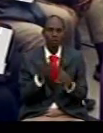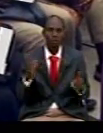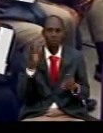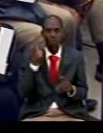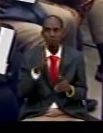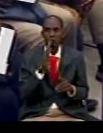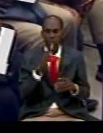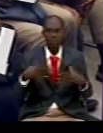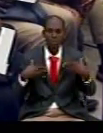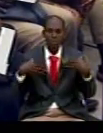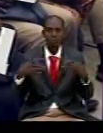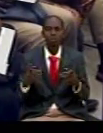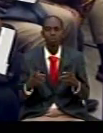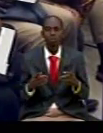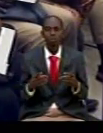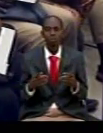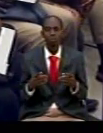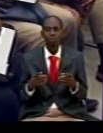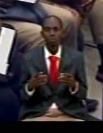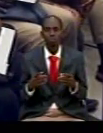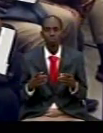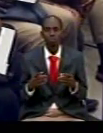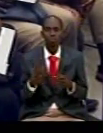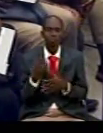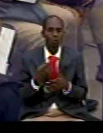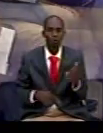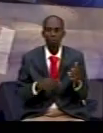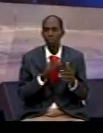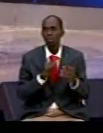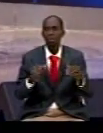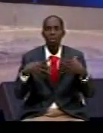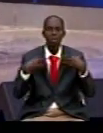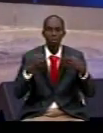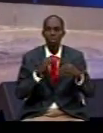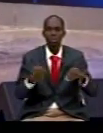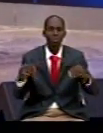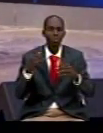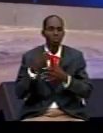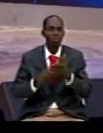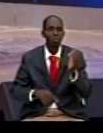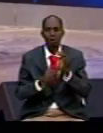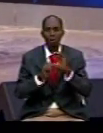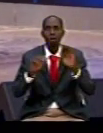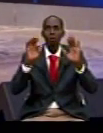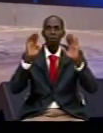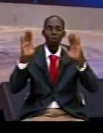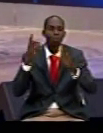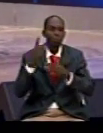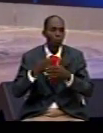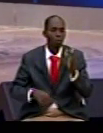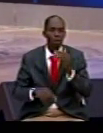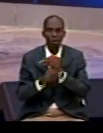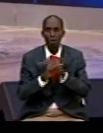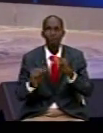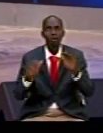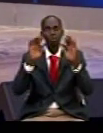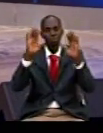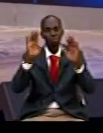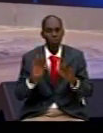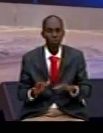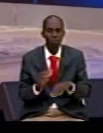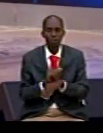to heal them. What a healing, what a wonder, and what a miracle, what